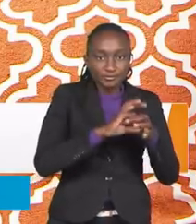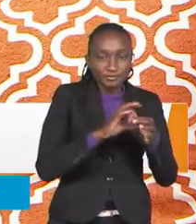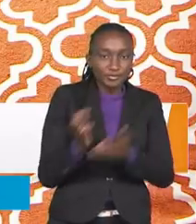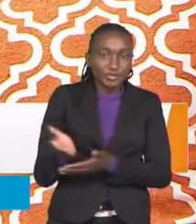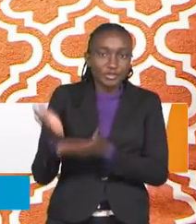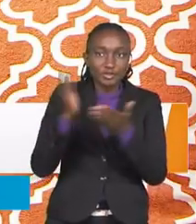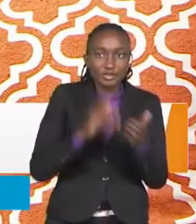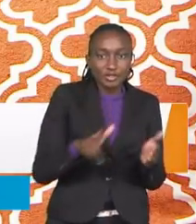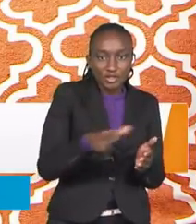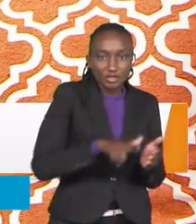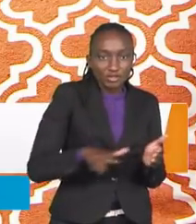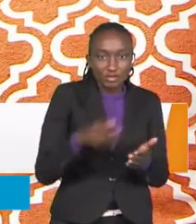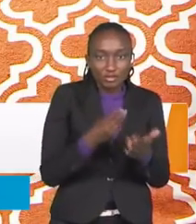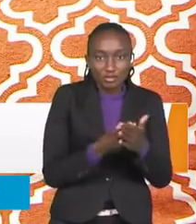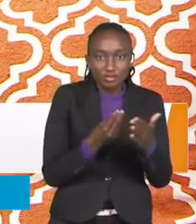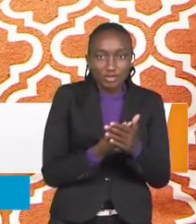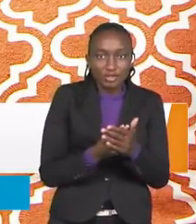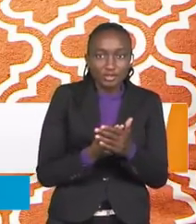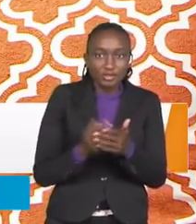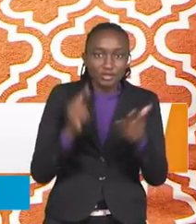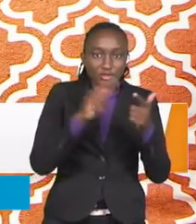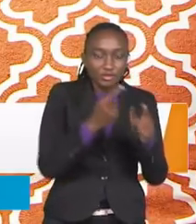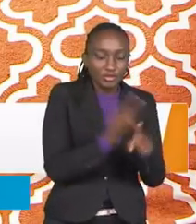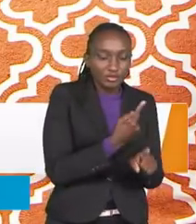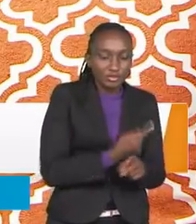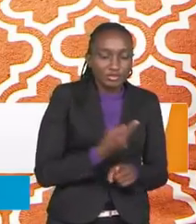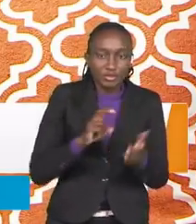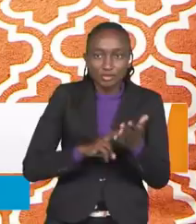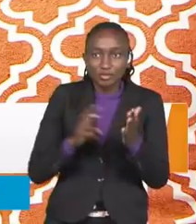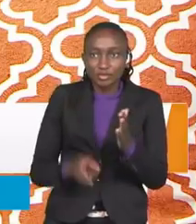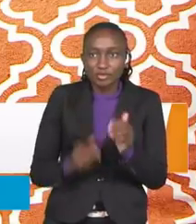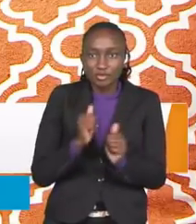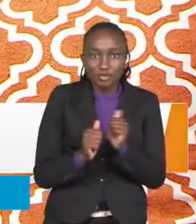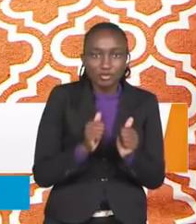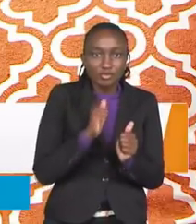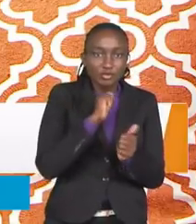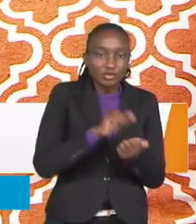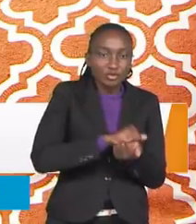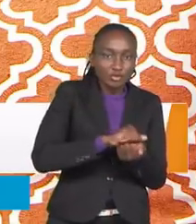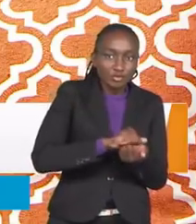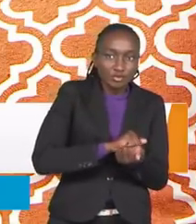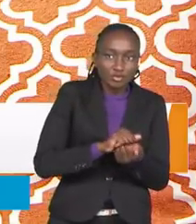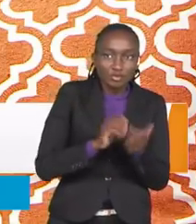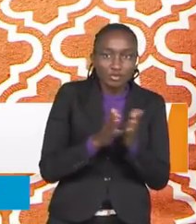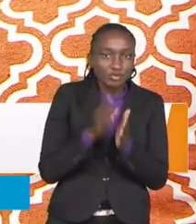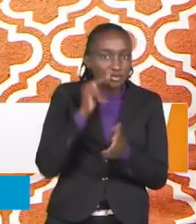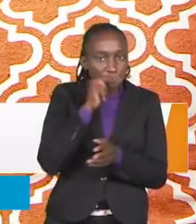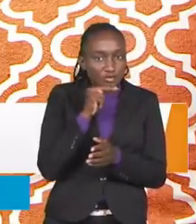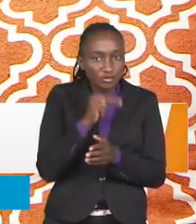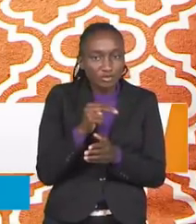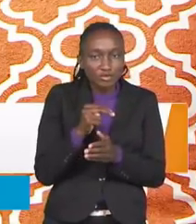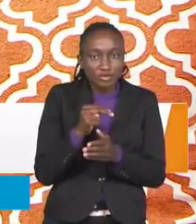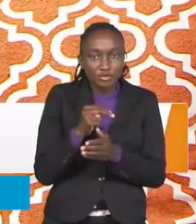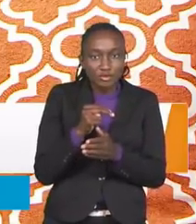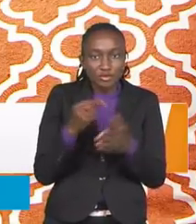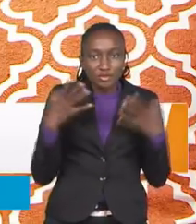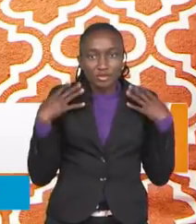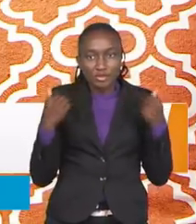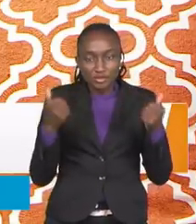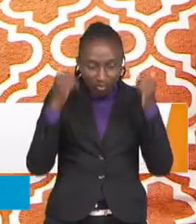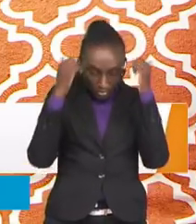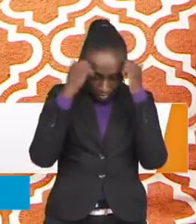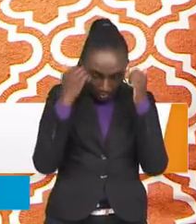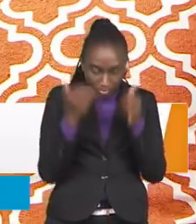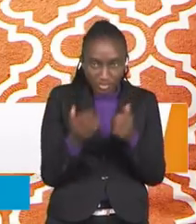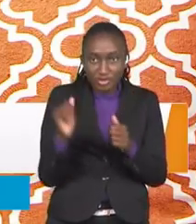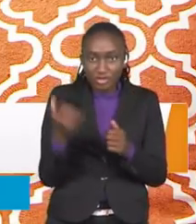bring the local income to the different projects that we do, not just WASH, but also the nutrition, the health, education,